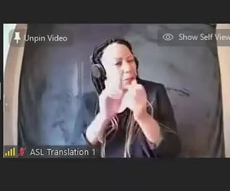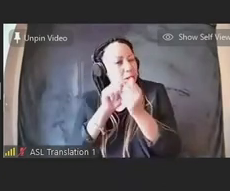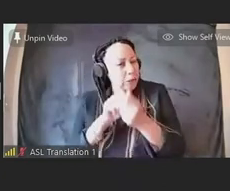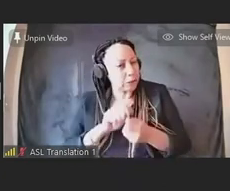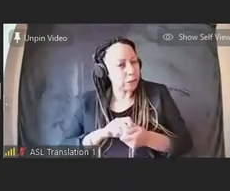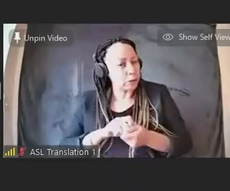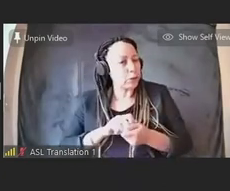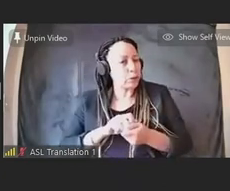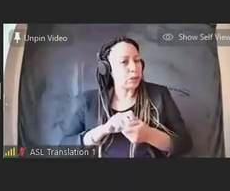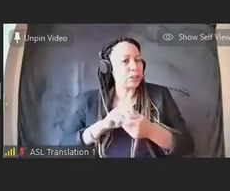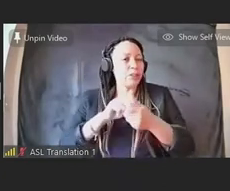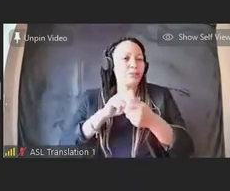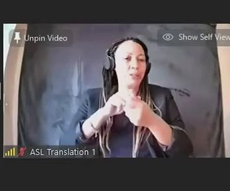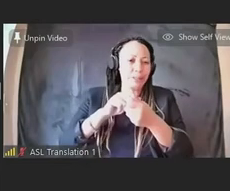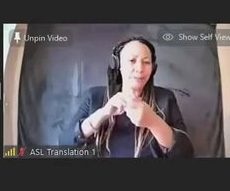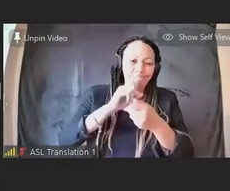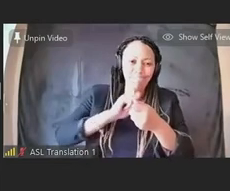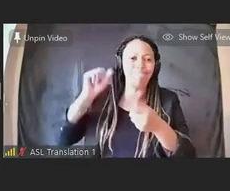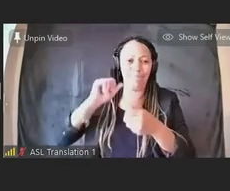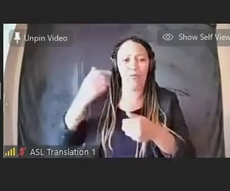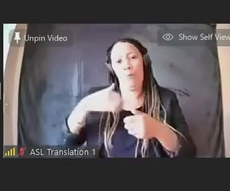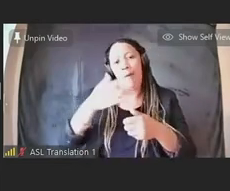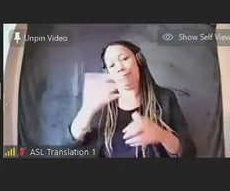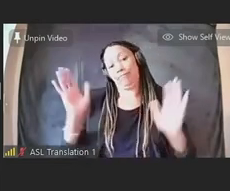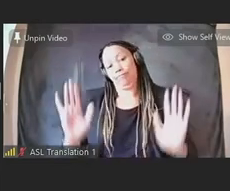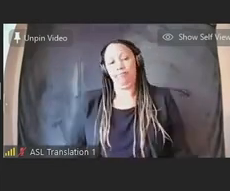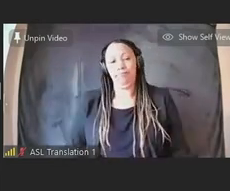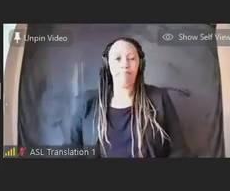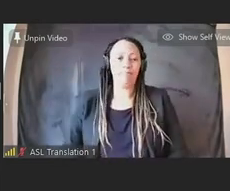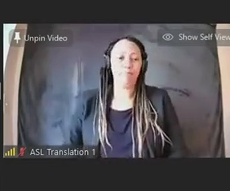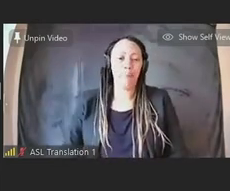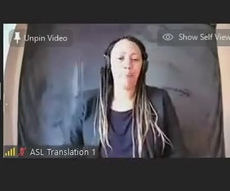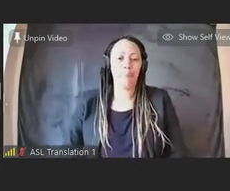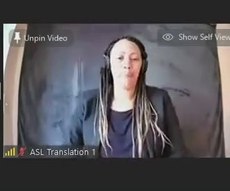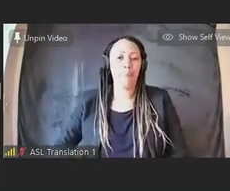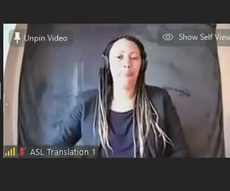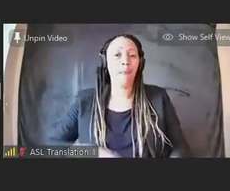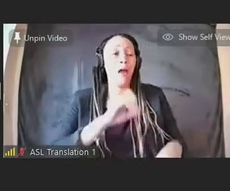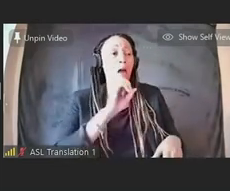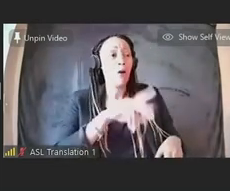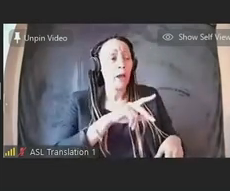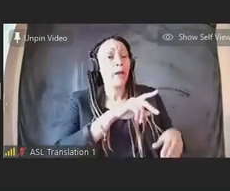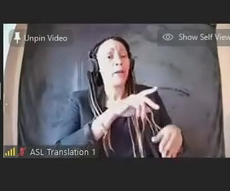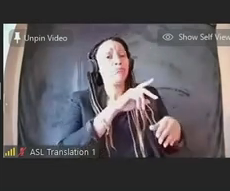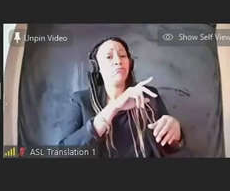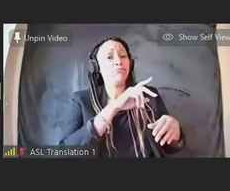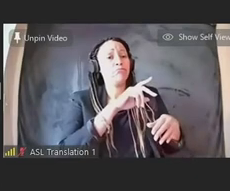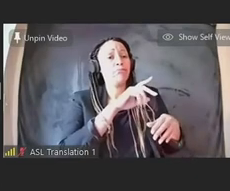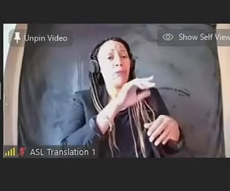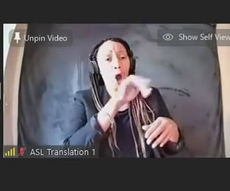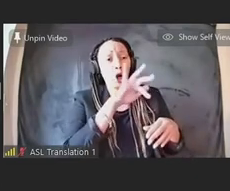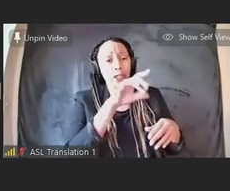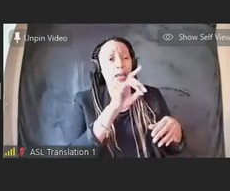too retrograde, at least for my taste. Commissioner Burney, just let me say, the architect is on the list of speakers, so you'll have